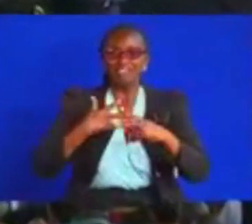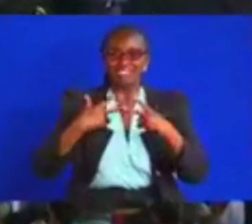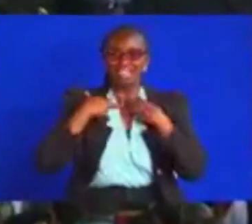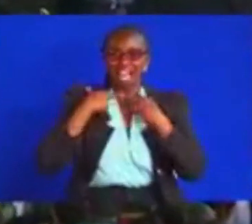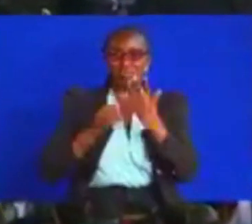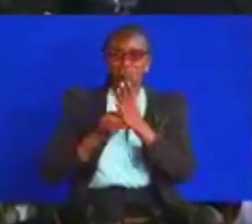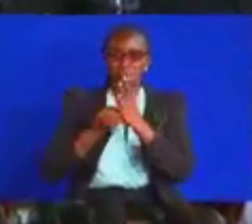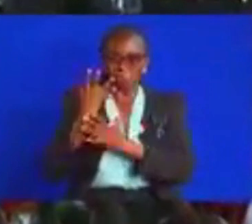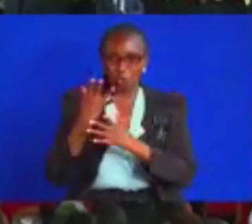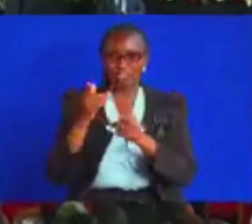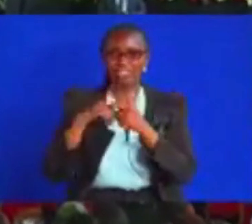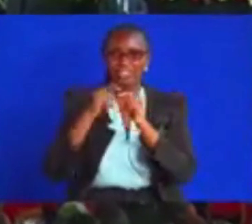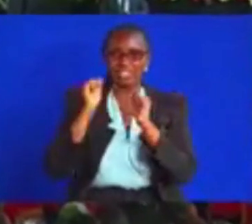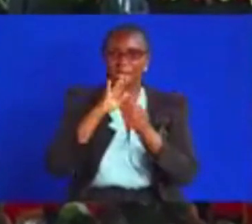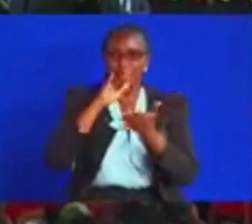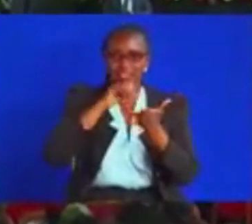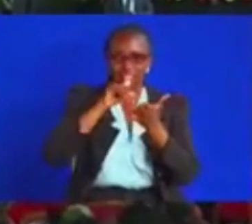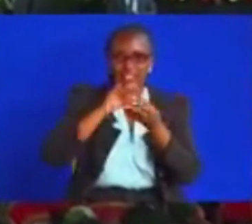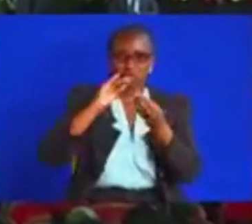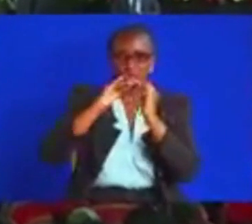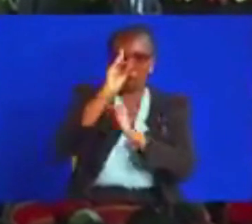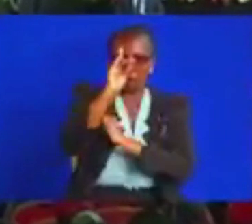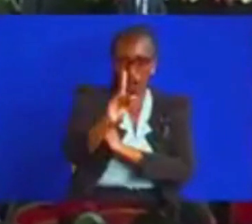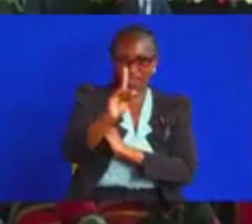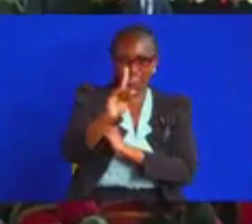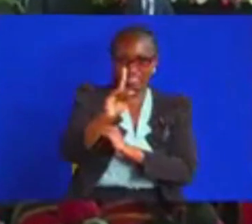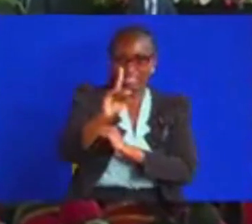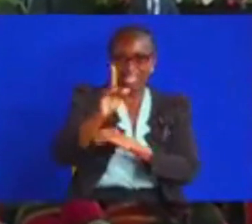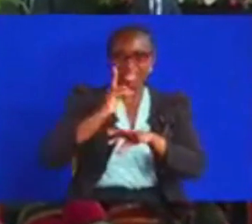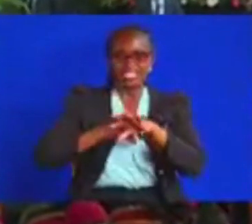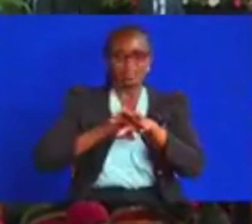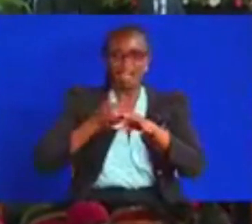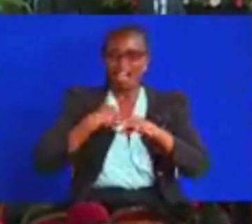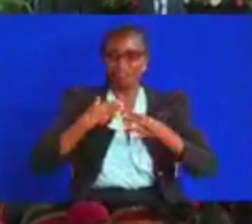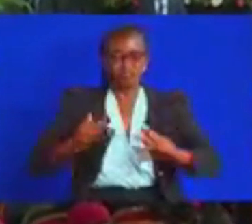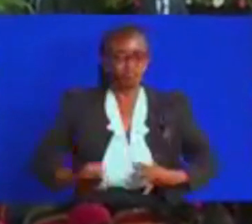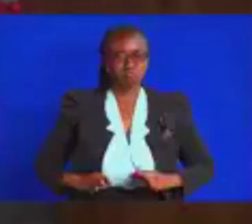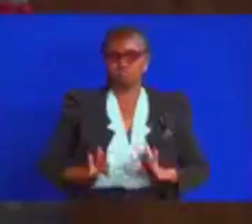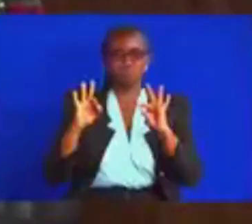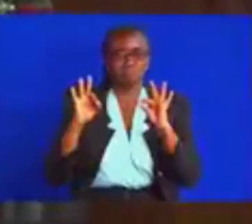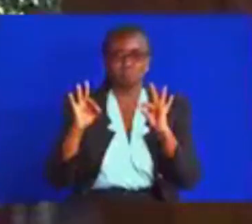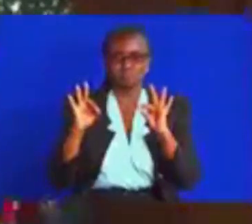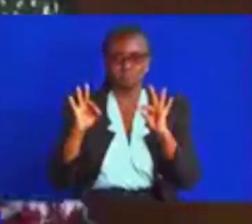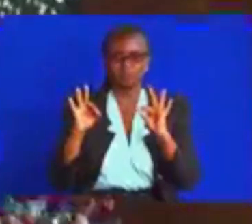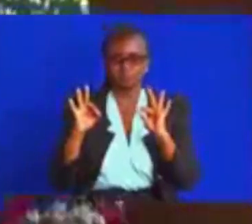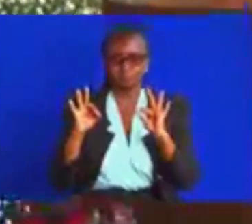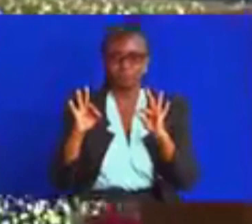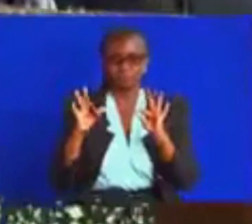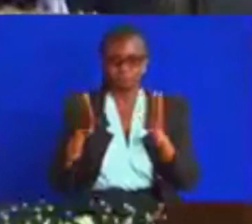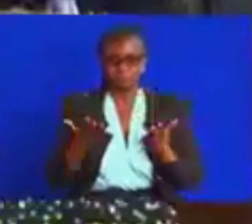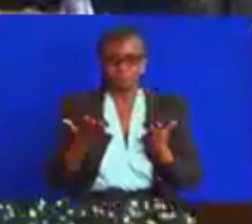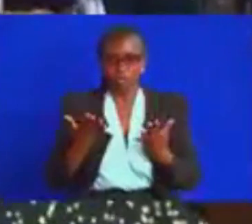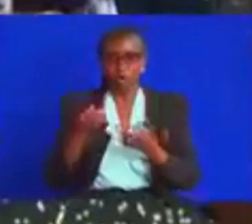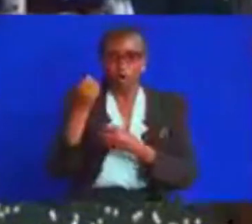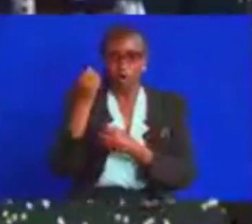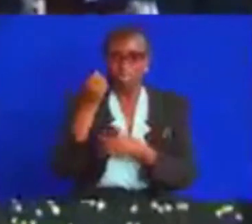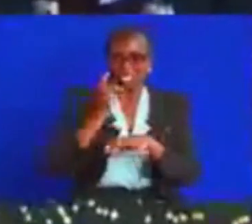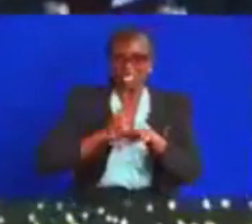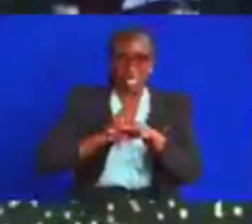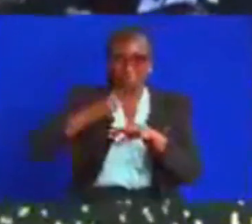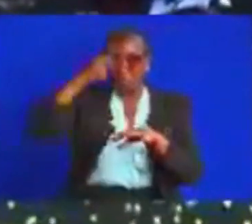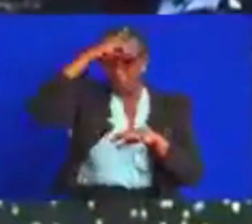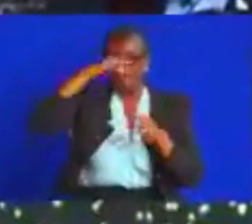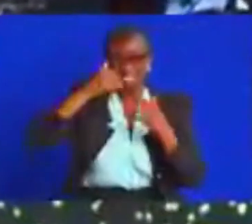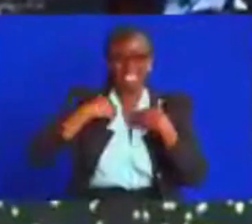stature can be credited to, number one, the bankruptcy. Are we still together? The bankruptcy of the